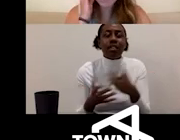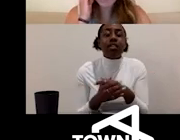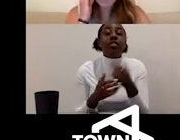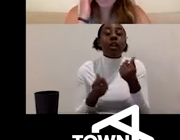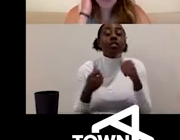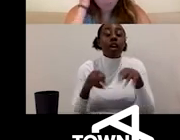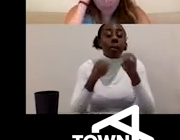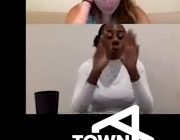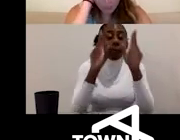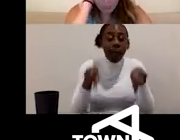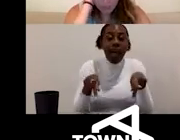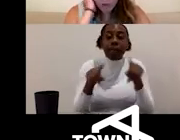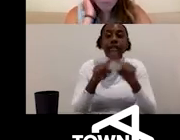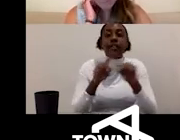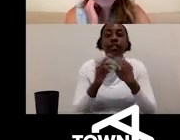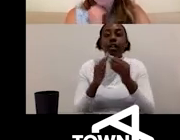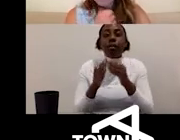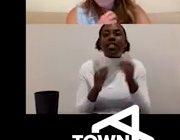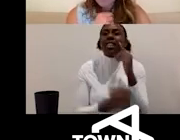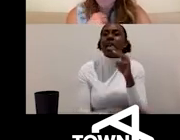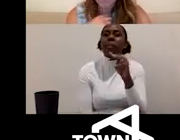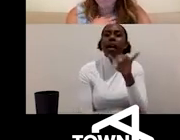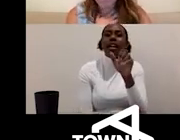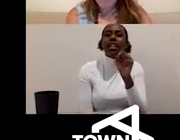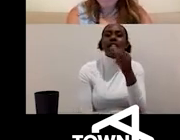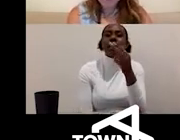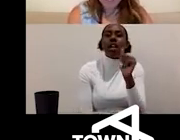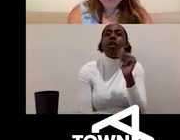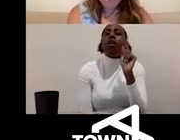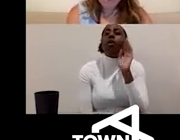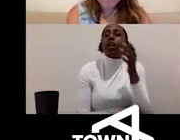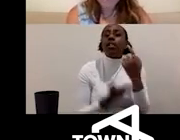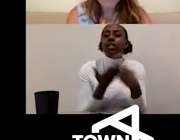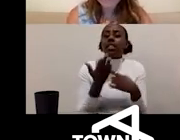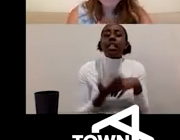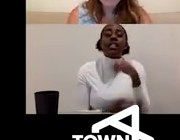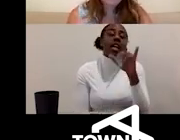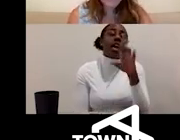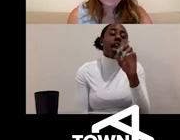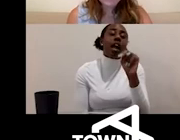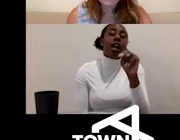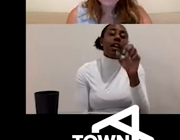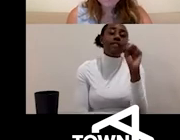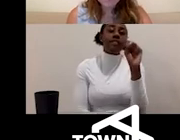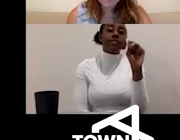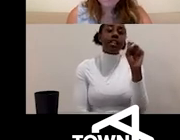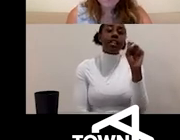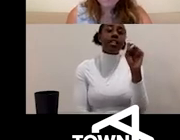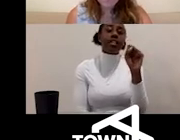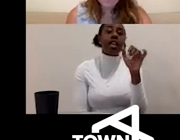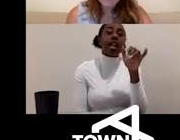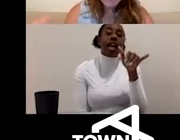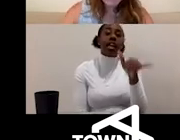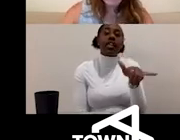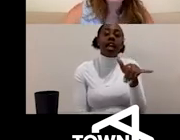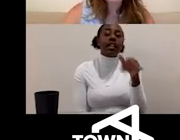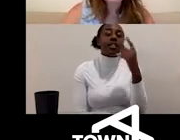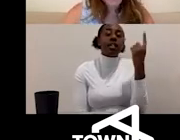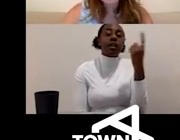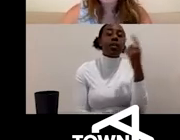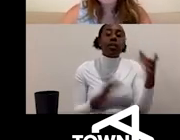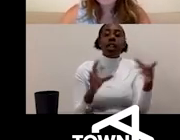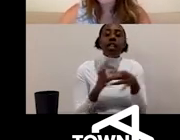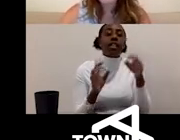think Myaisha's probably going to talk about Iron Fist, which was an infiltration program related to the Black Identity Extremists assessment. I think